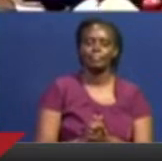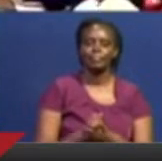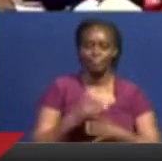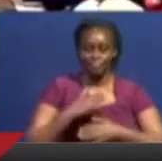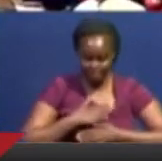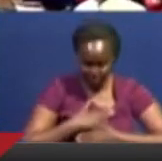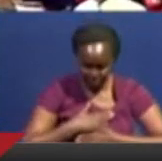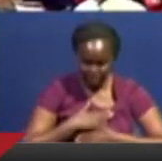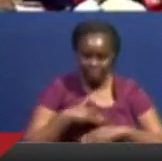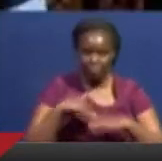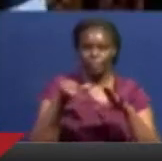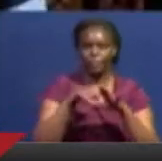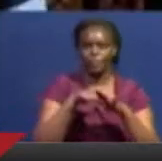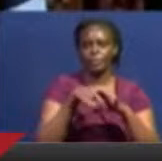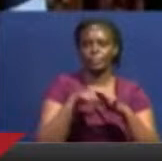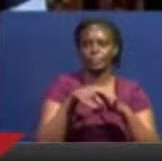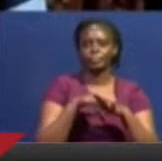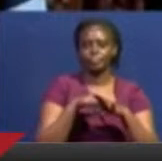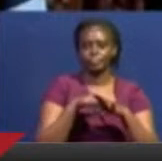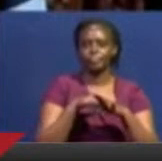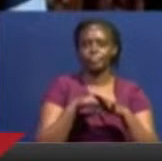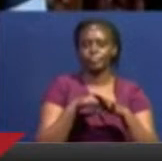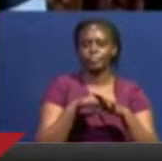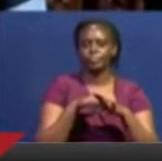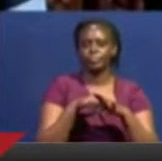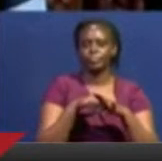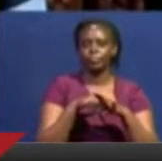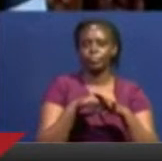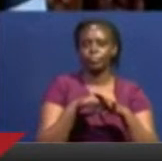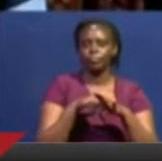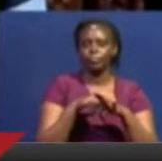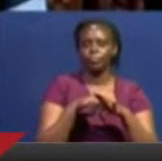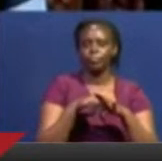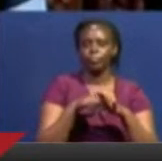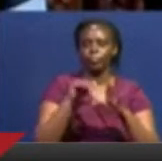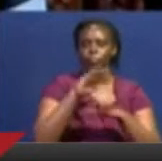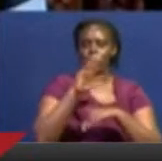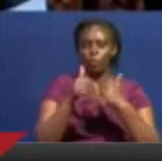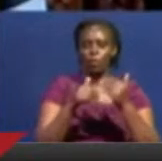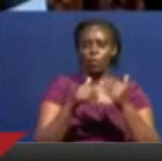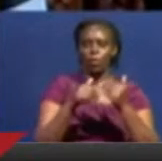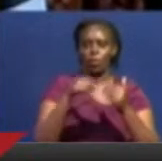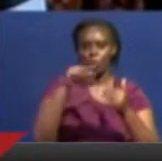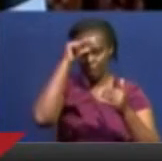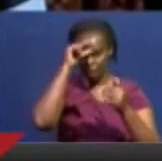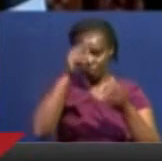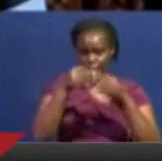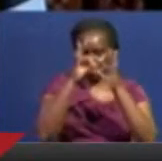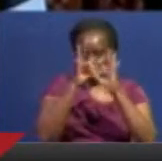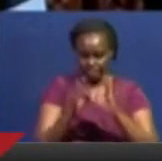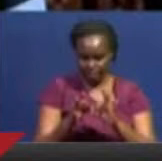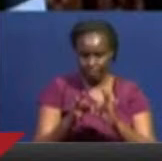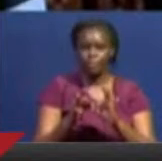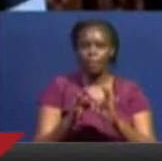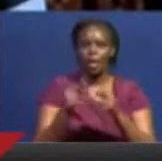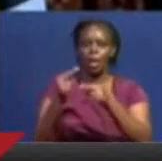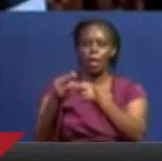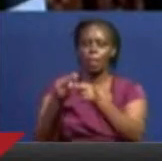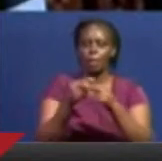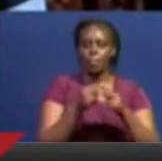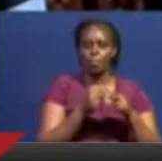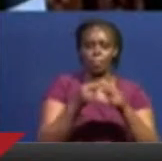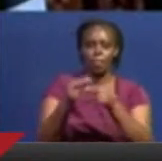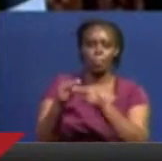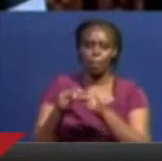Honourable members, in this regard, for all the state officers that I have just highlighted,